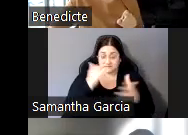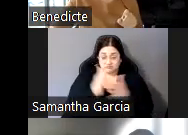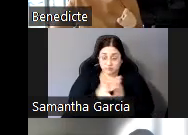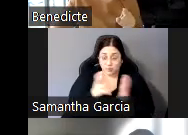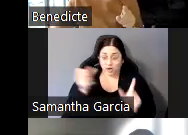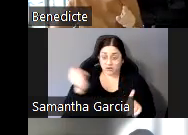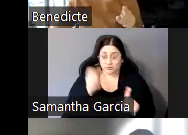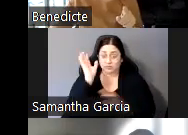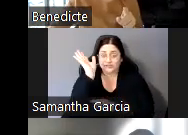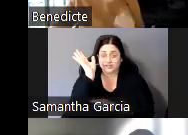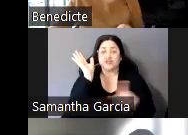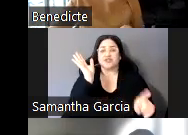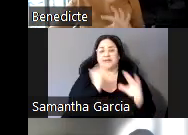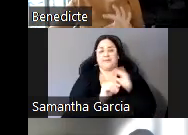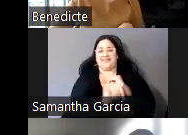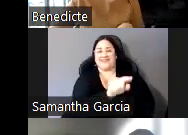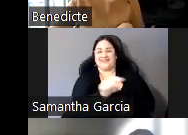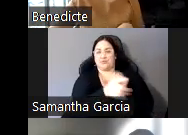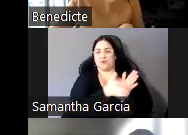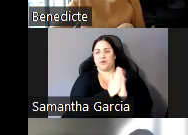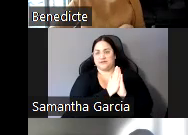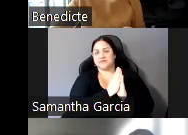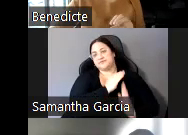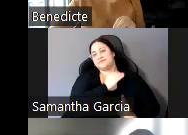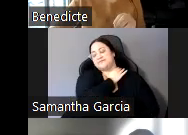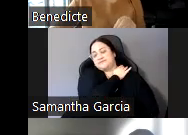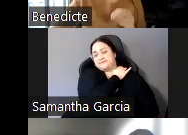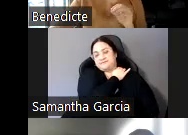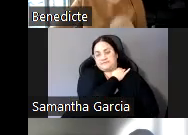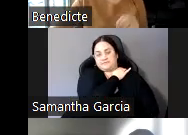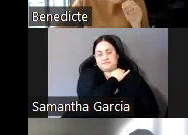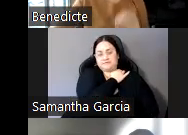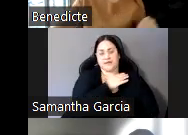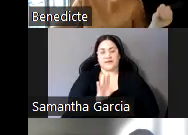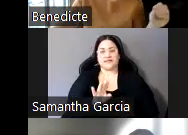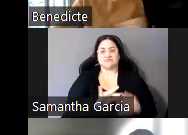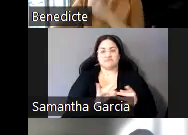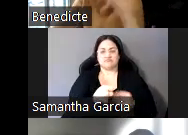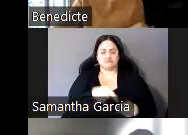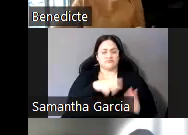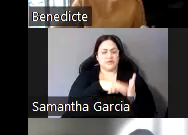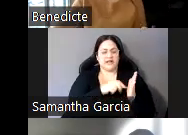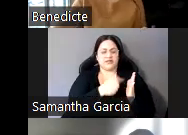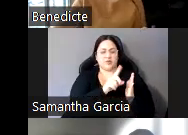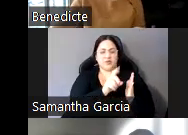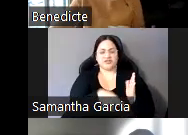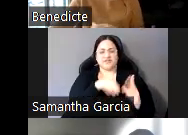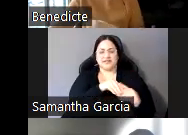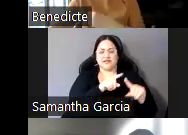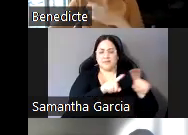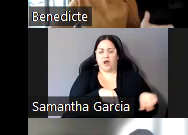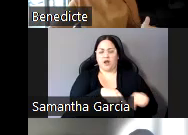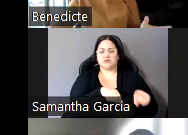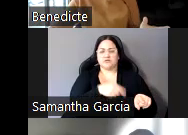interesting. Recently, there's been a few headlines about people who had their homes sold from underneath them.